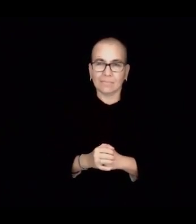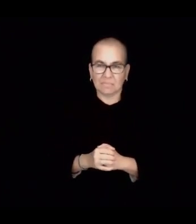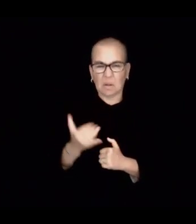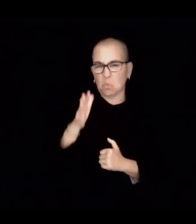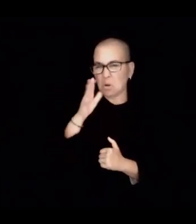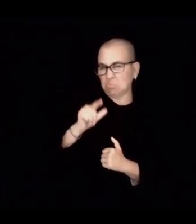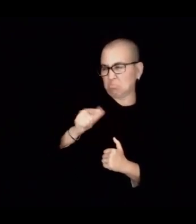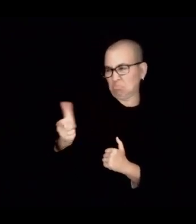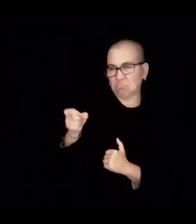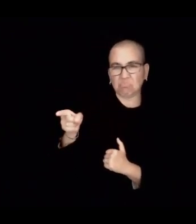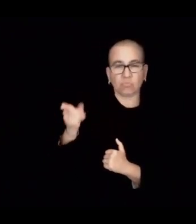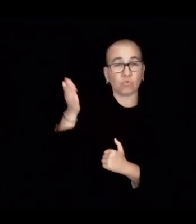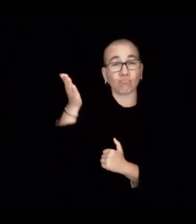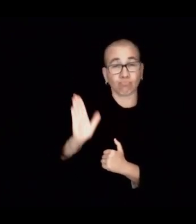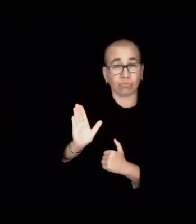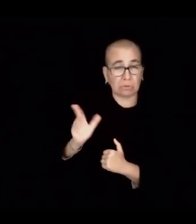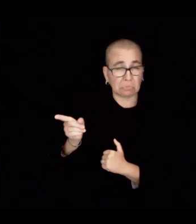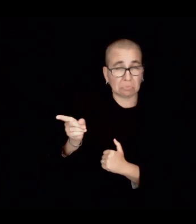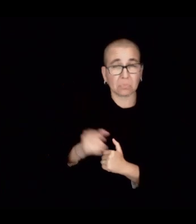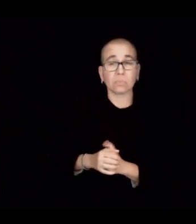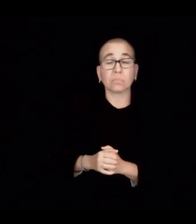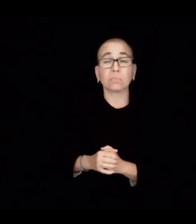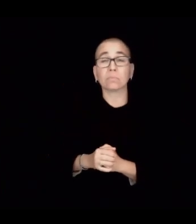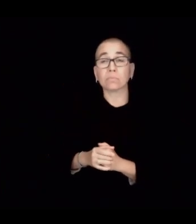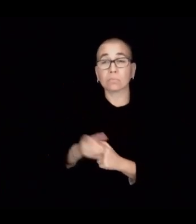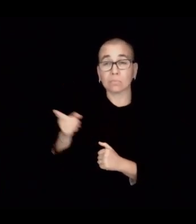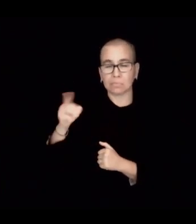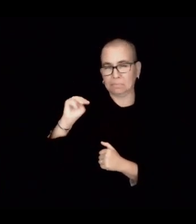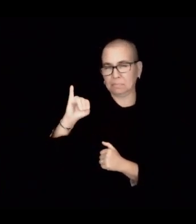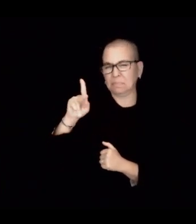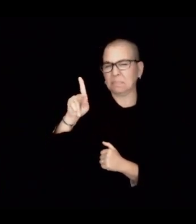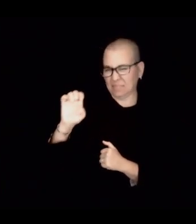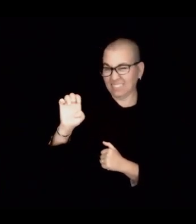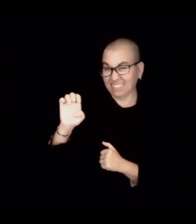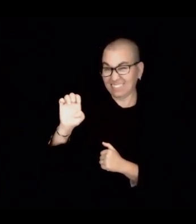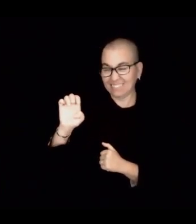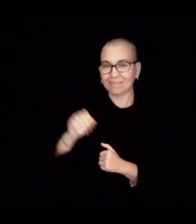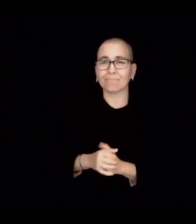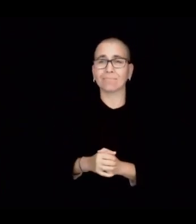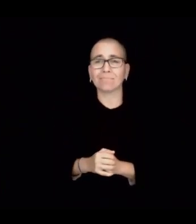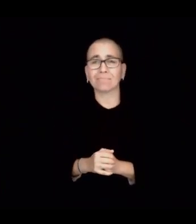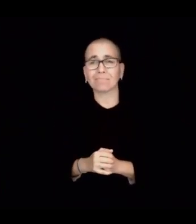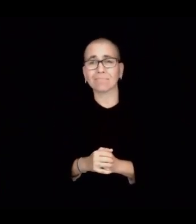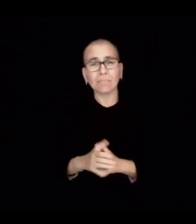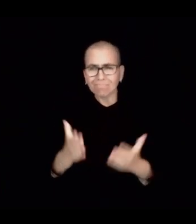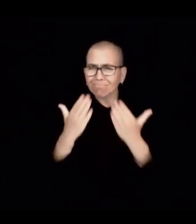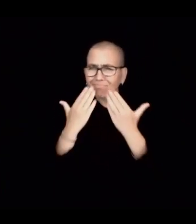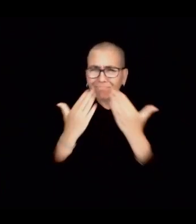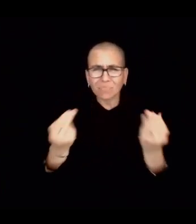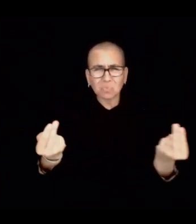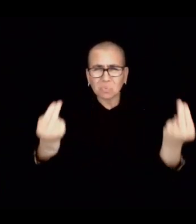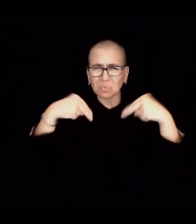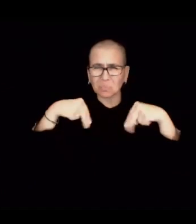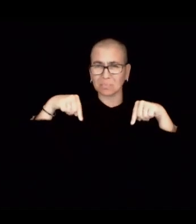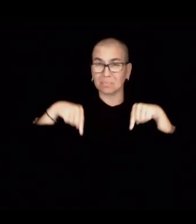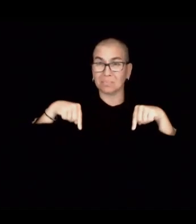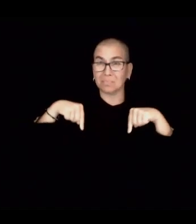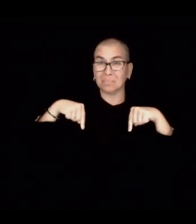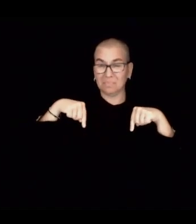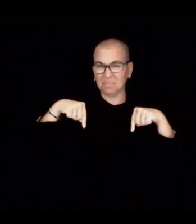you. Please go ahead, sir. Thank you for joining us for the COVID-19 media call for June 24th. We'll start today's call with